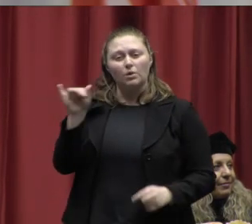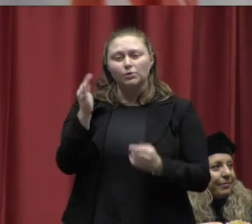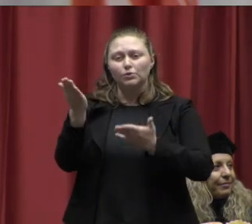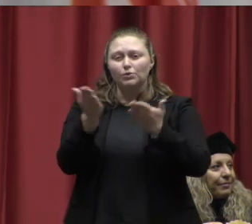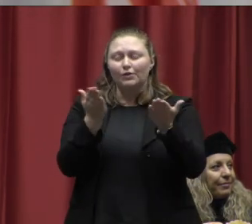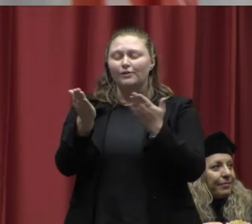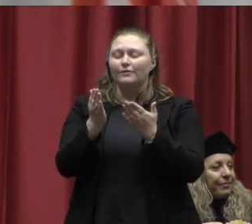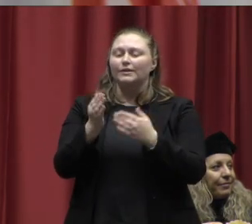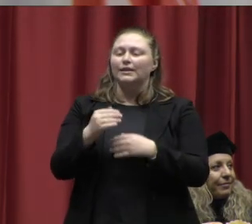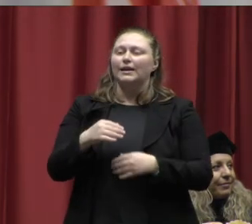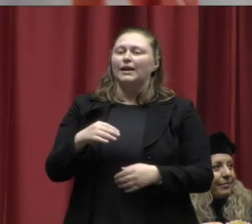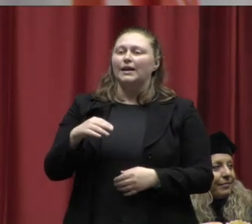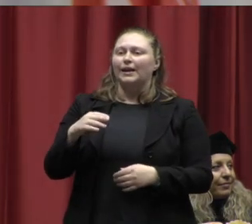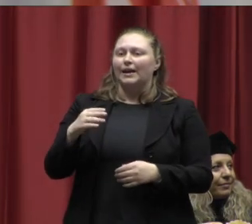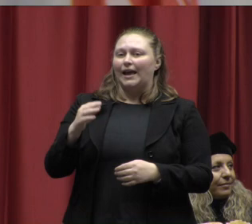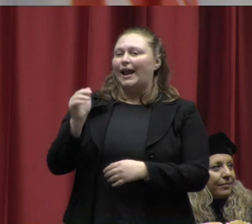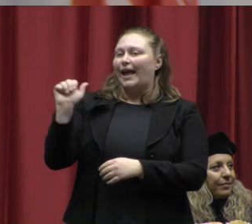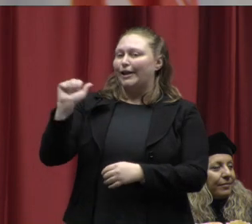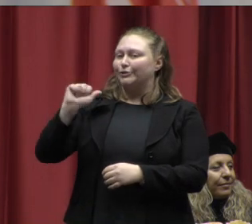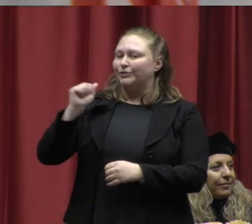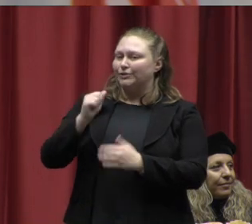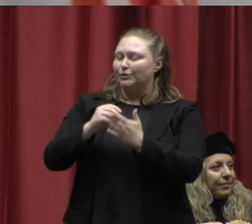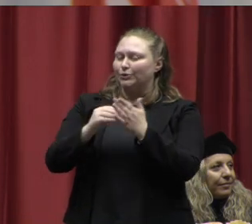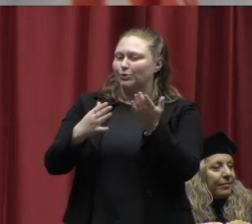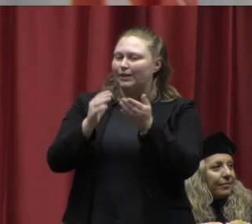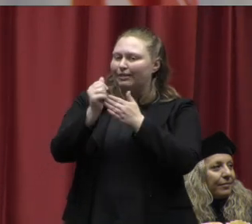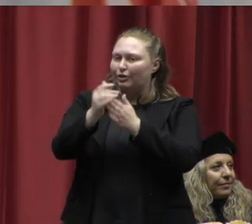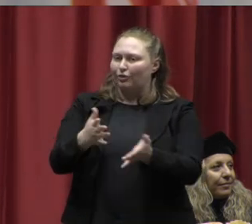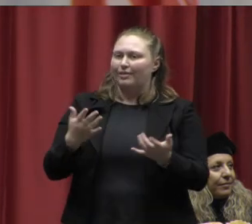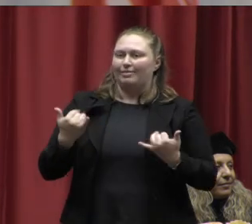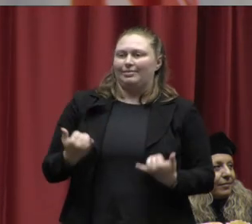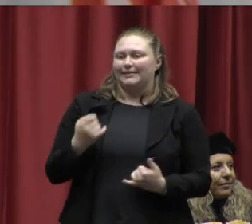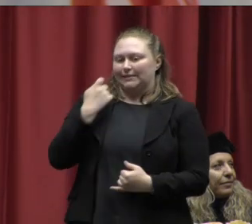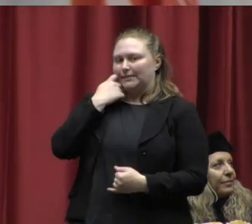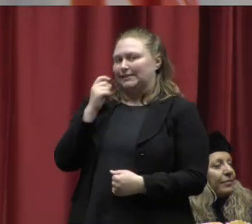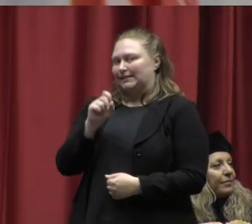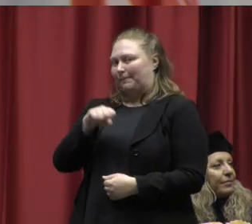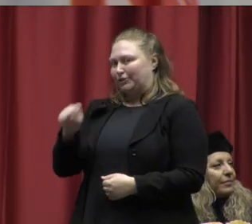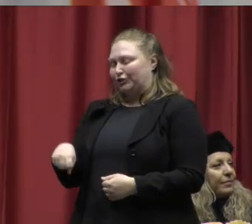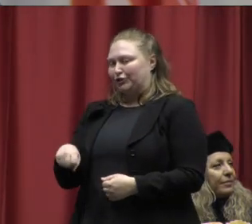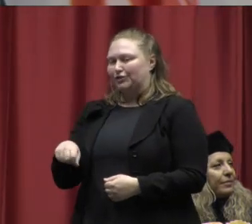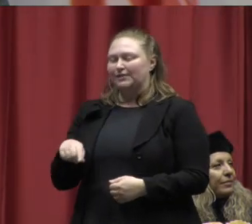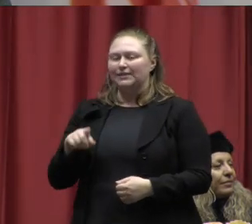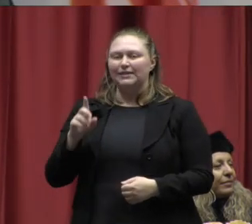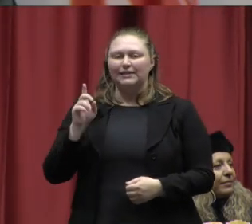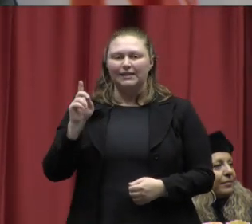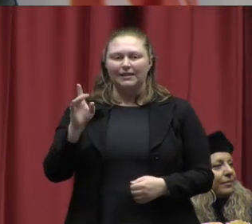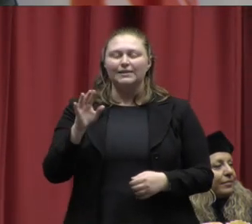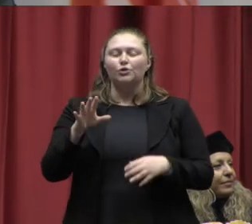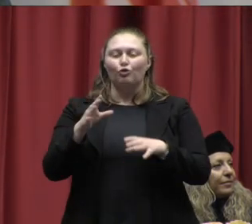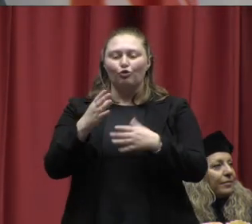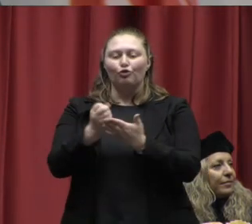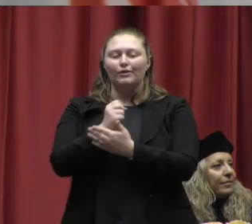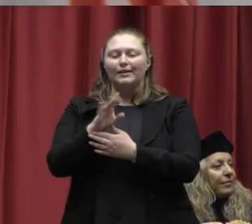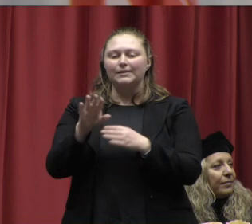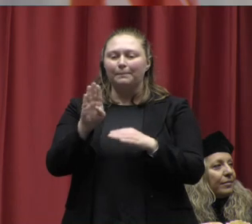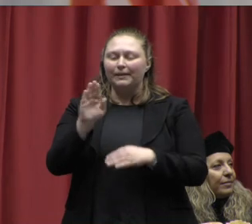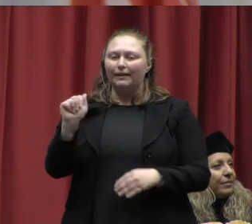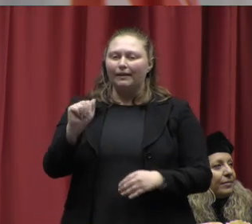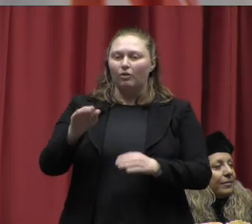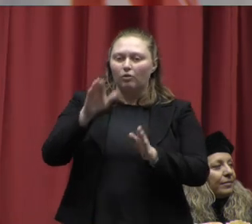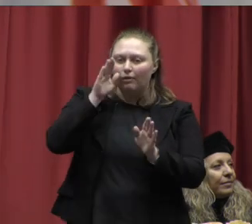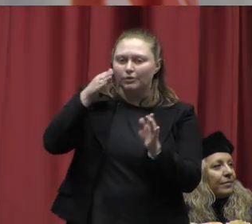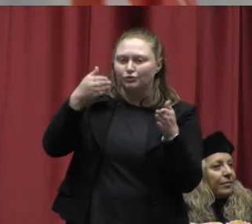an Anderson student leader this semester. Jacob is completing an BBA with a concentration